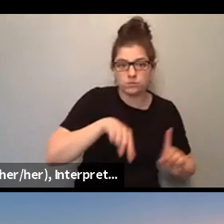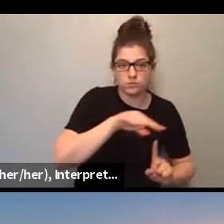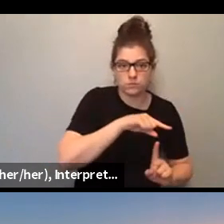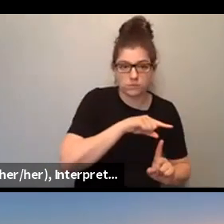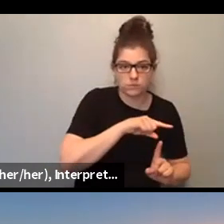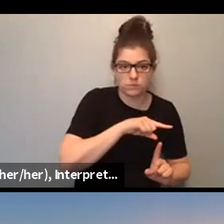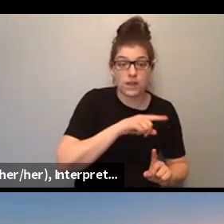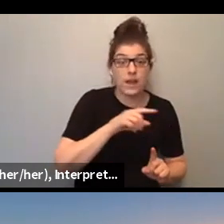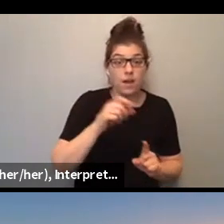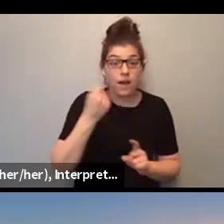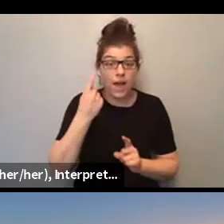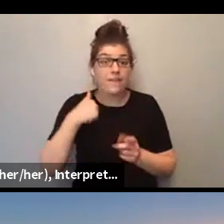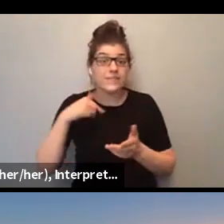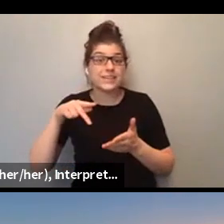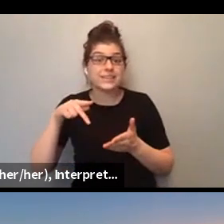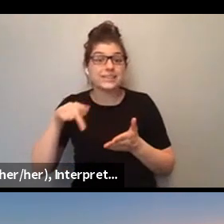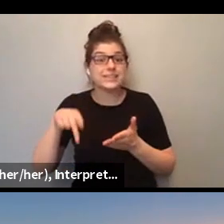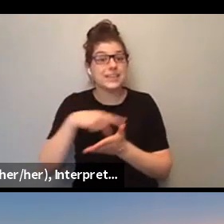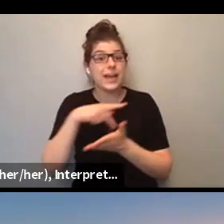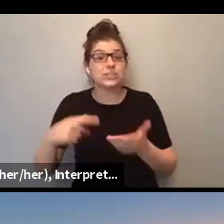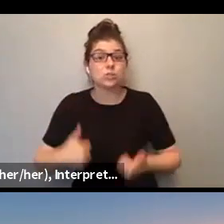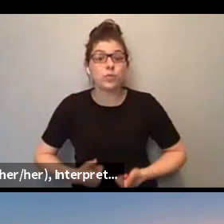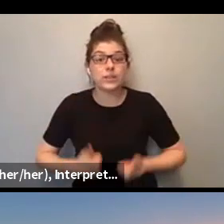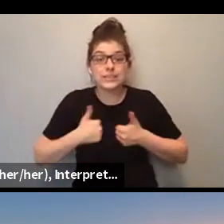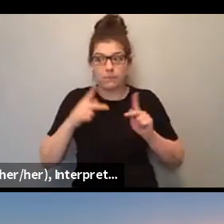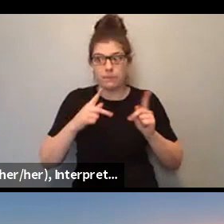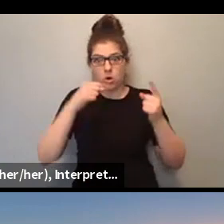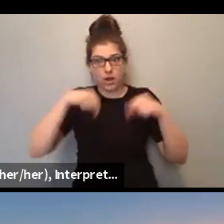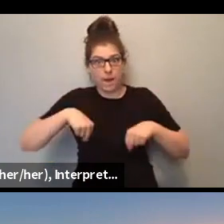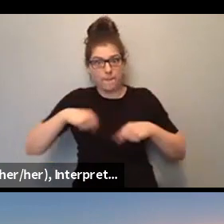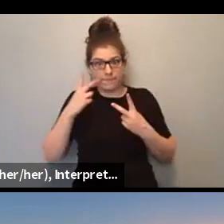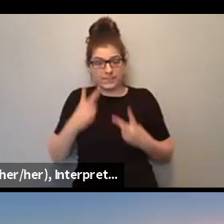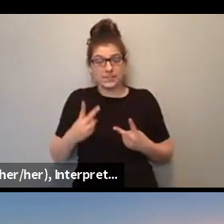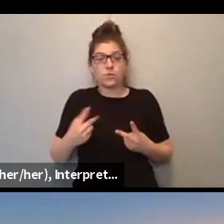residencies, we require site visits with our artists. Actually,